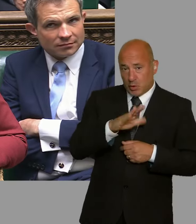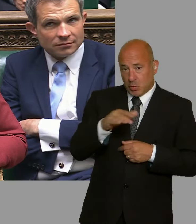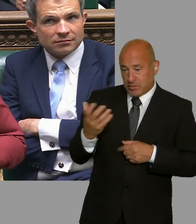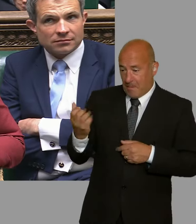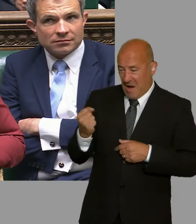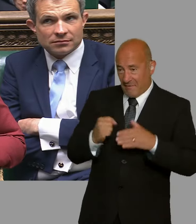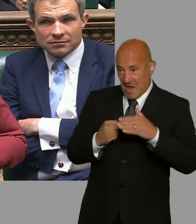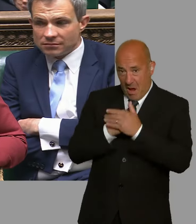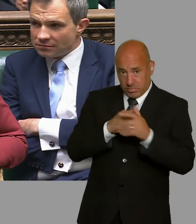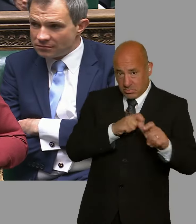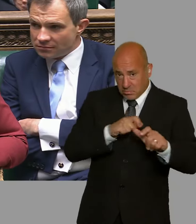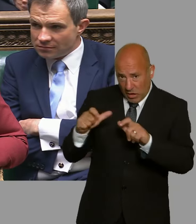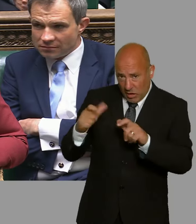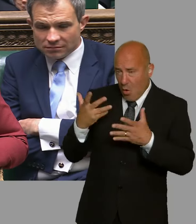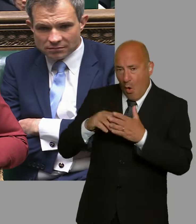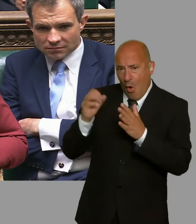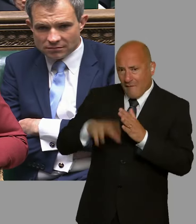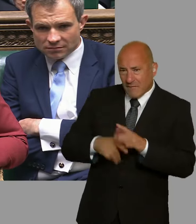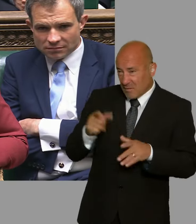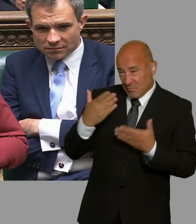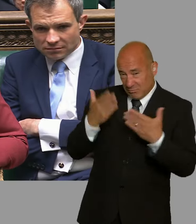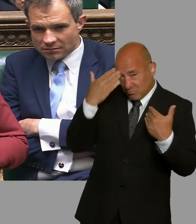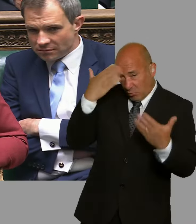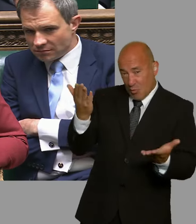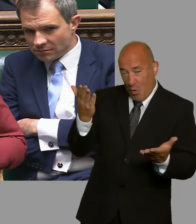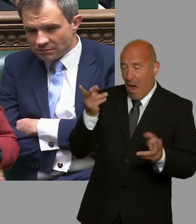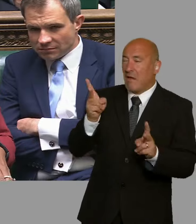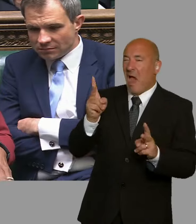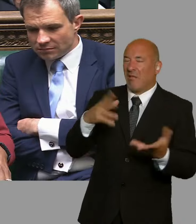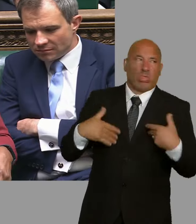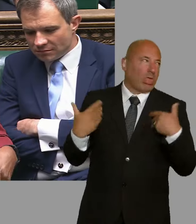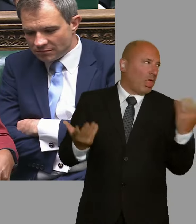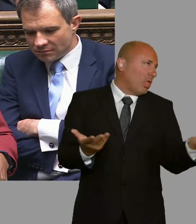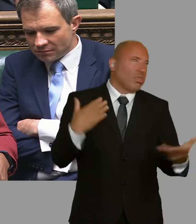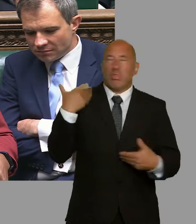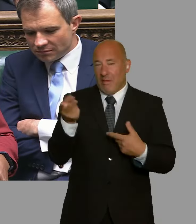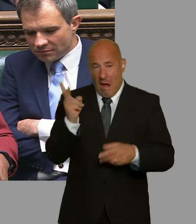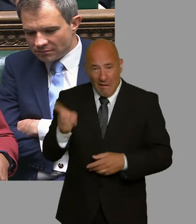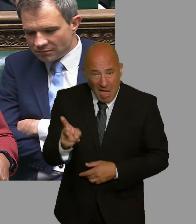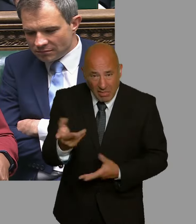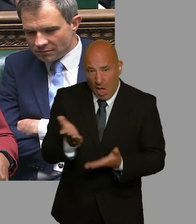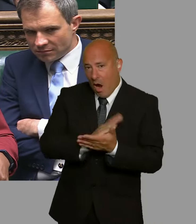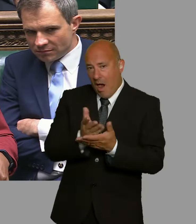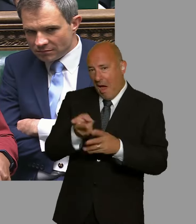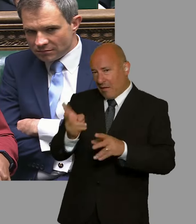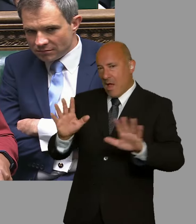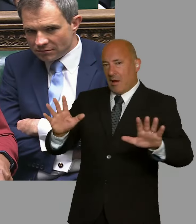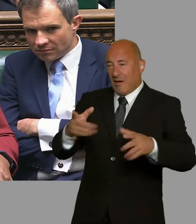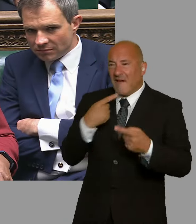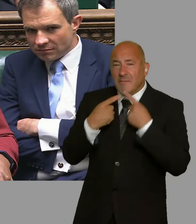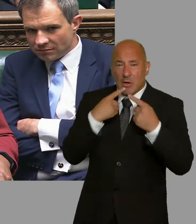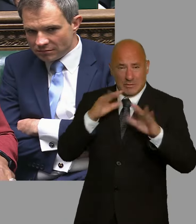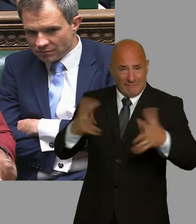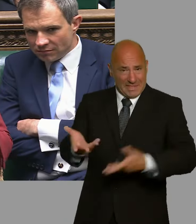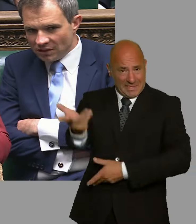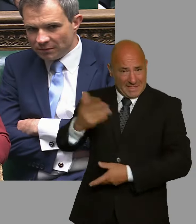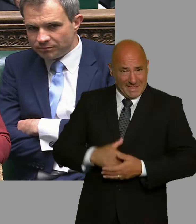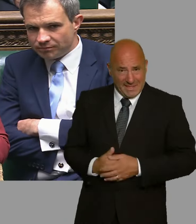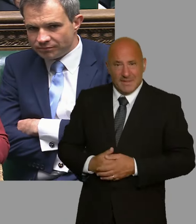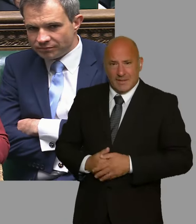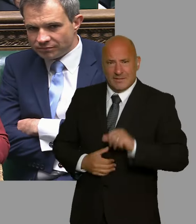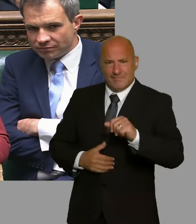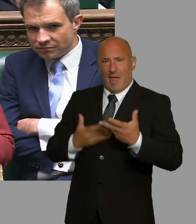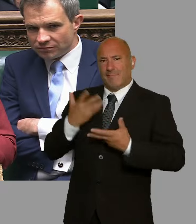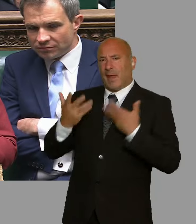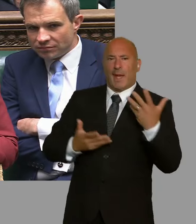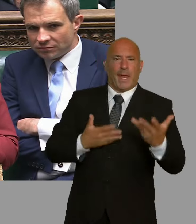there. But on that two-child benefit cap, Mr. Speaker, I'll tell him this. I believe in family, but I also believe in fairness. Yes. On this